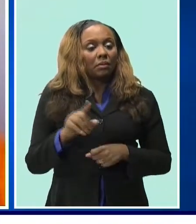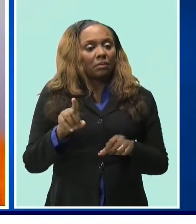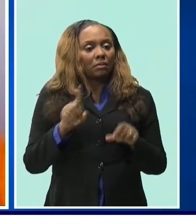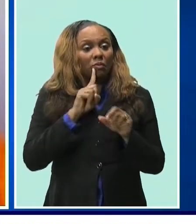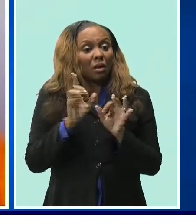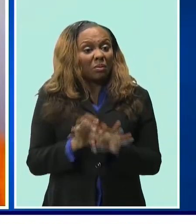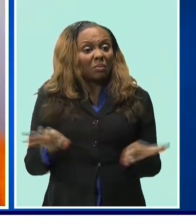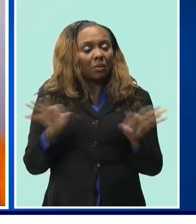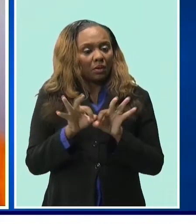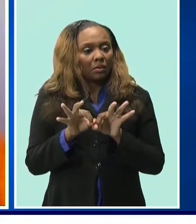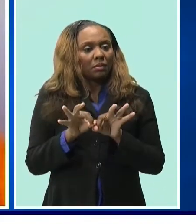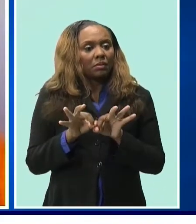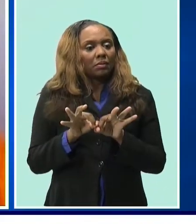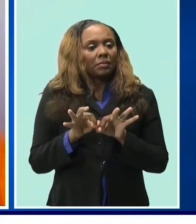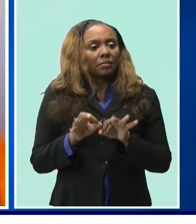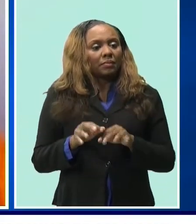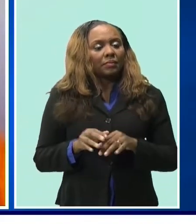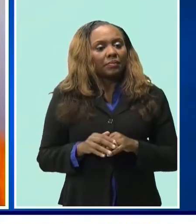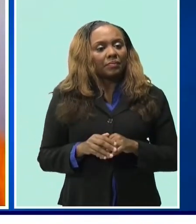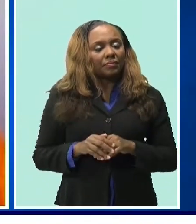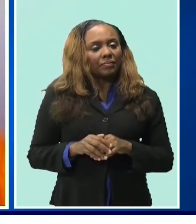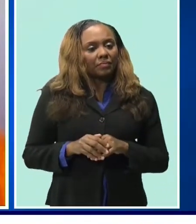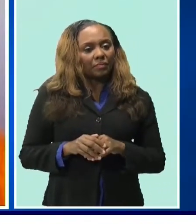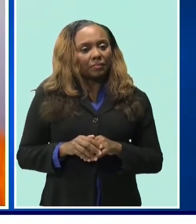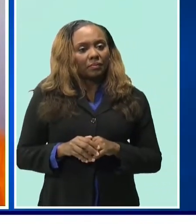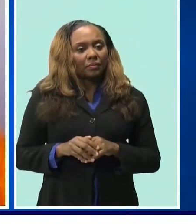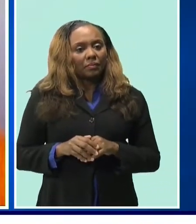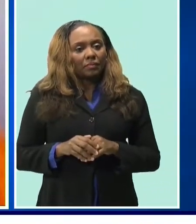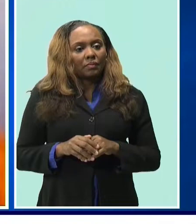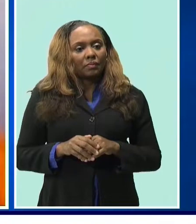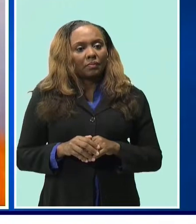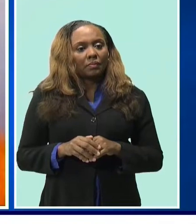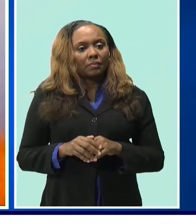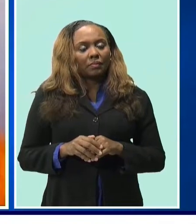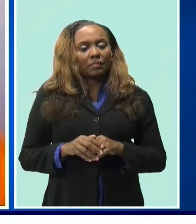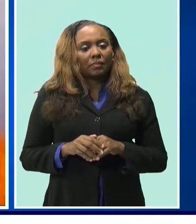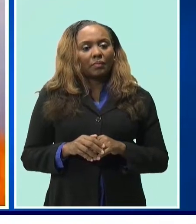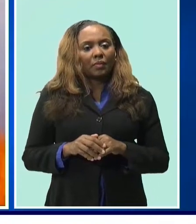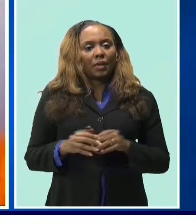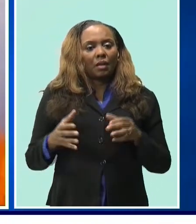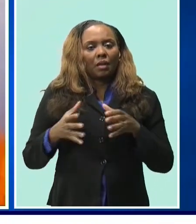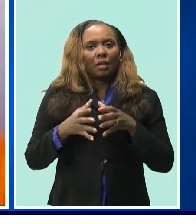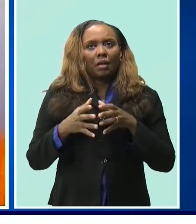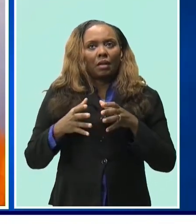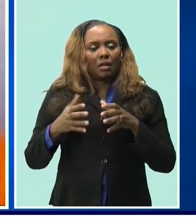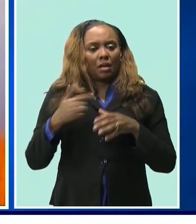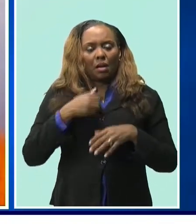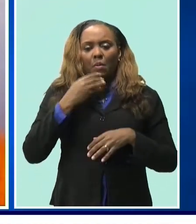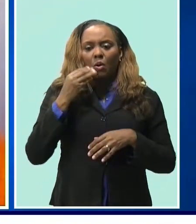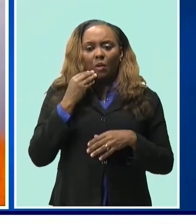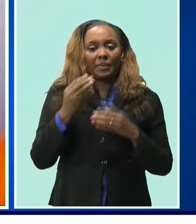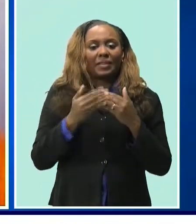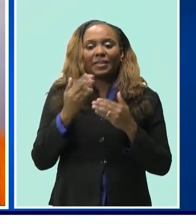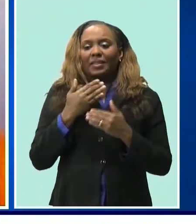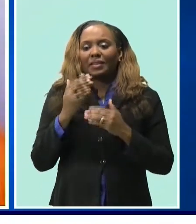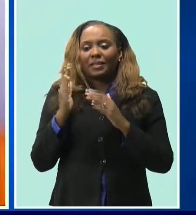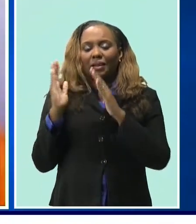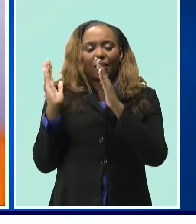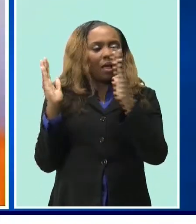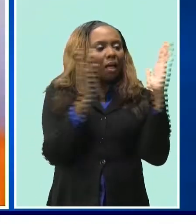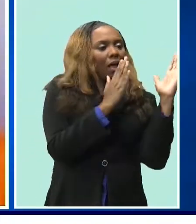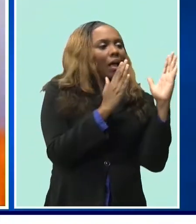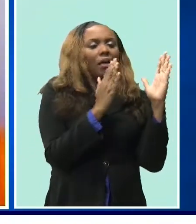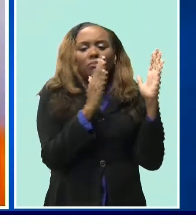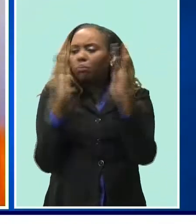important is I make sure that I shut out as many distractions as possible. You're at home and it's easy to get distracted. So